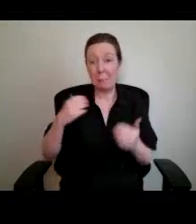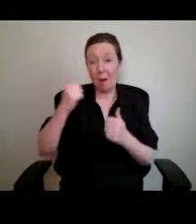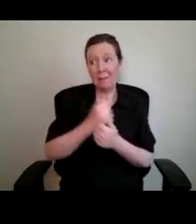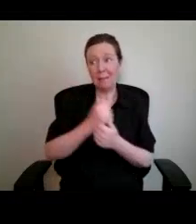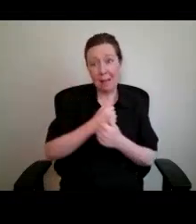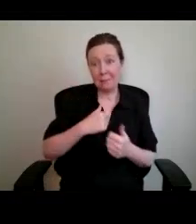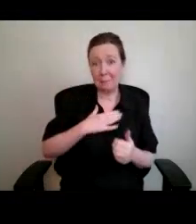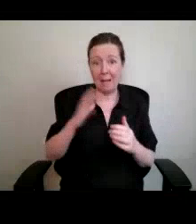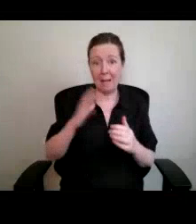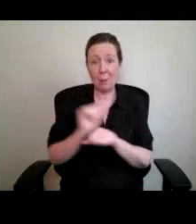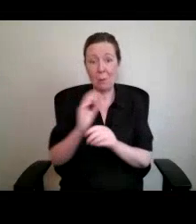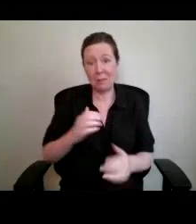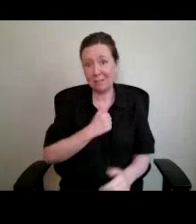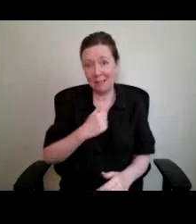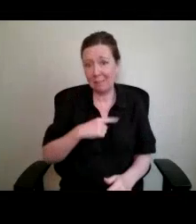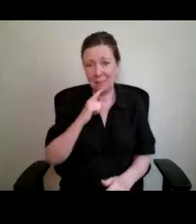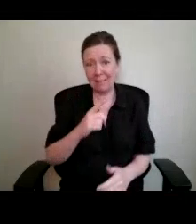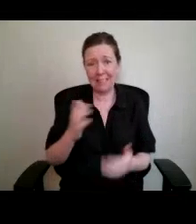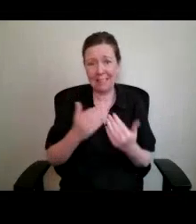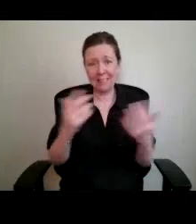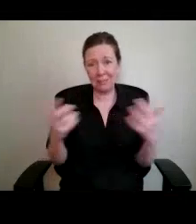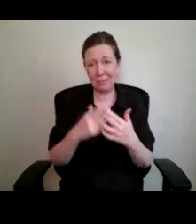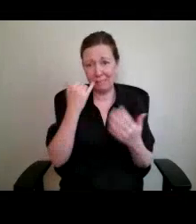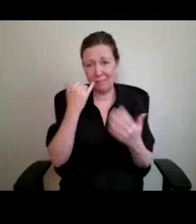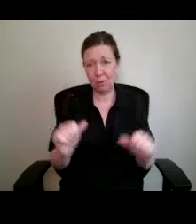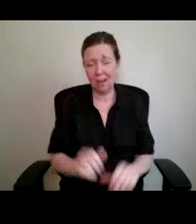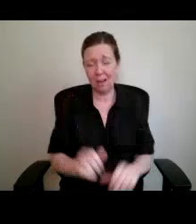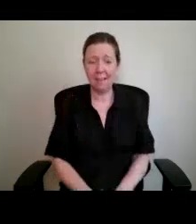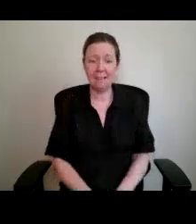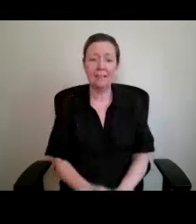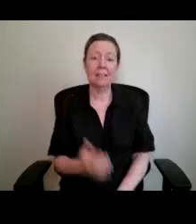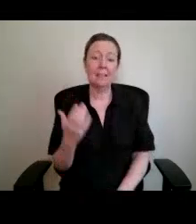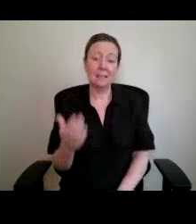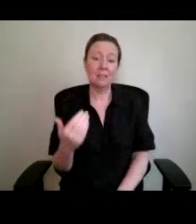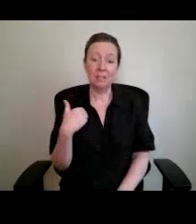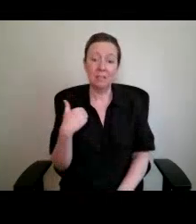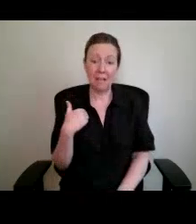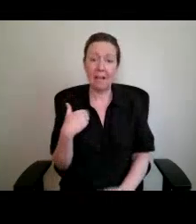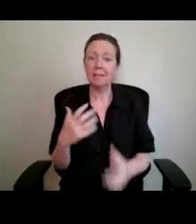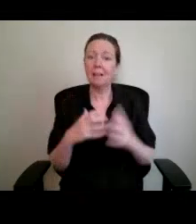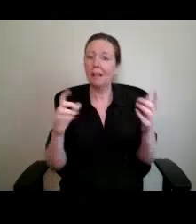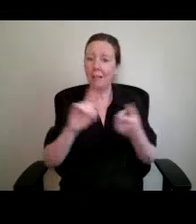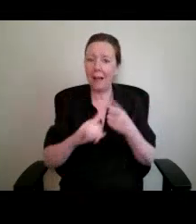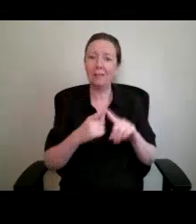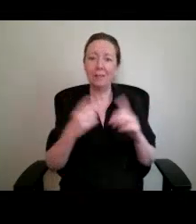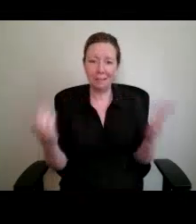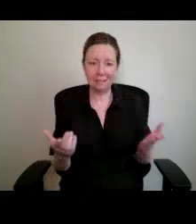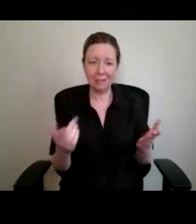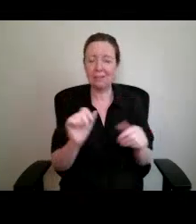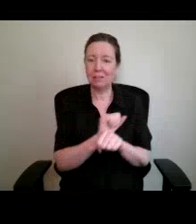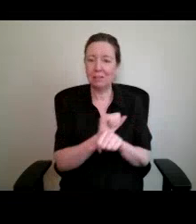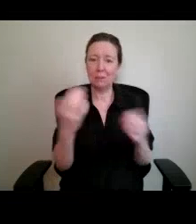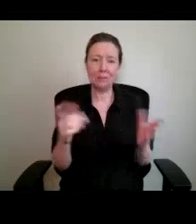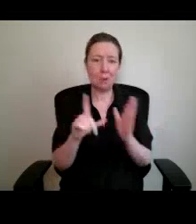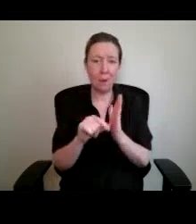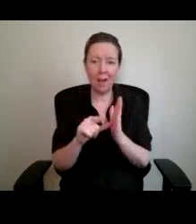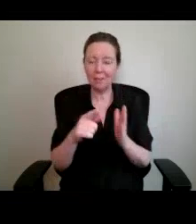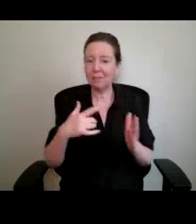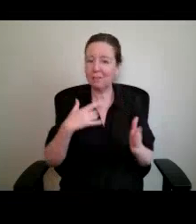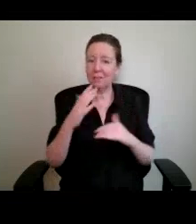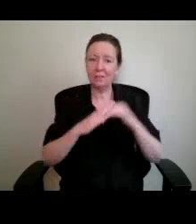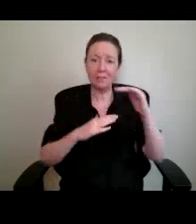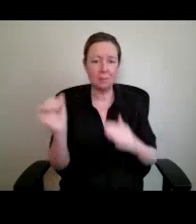me. It's really easy to fit in if you try. She has a lot of friends here, and she's worked here a while. She feels comfortable.